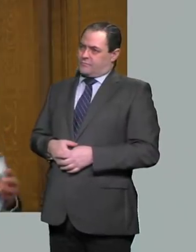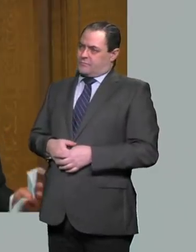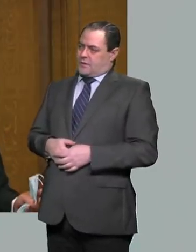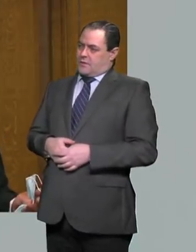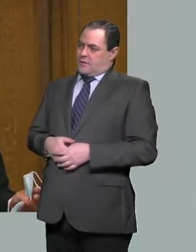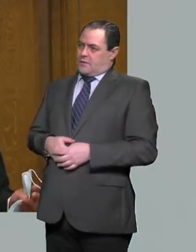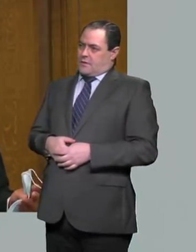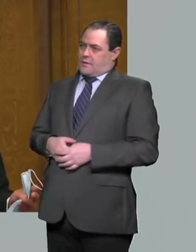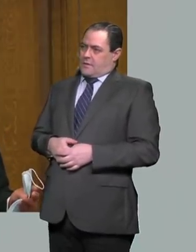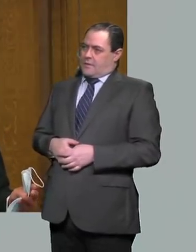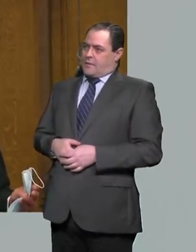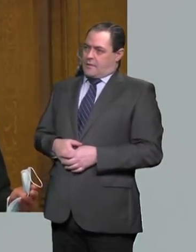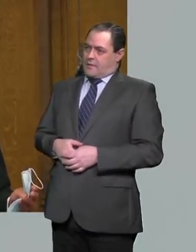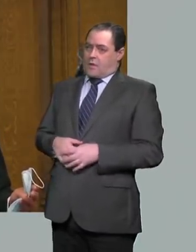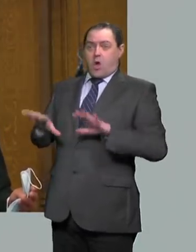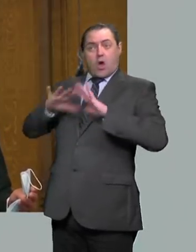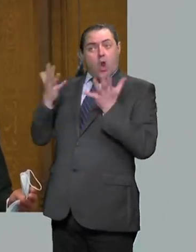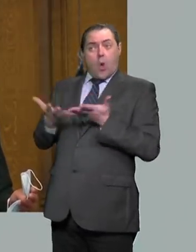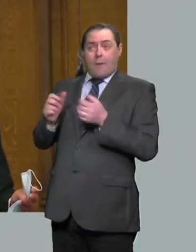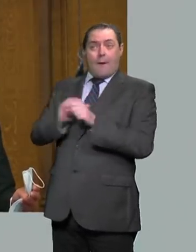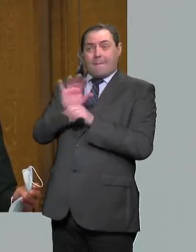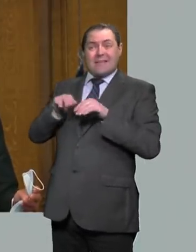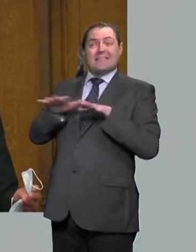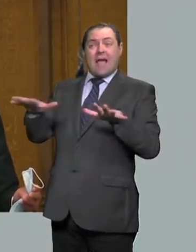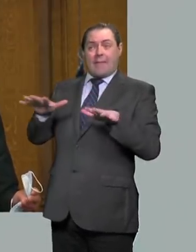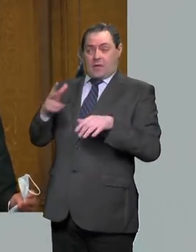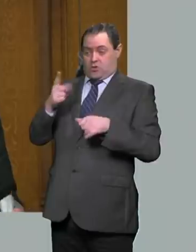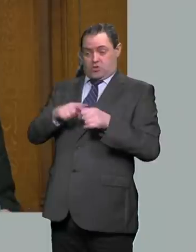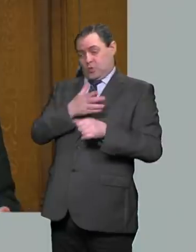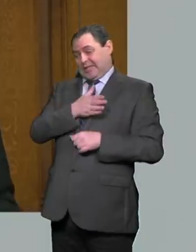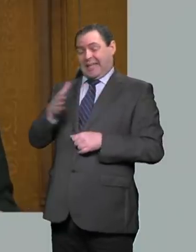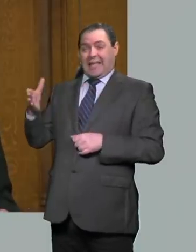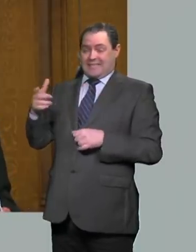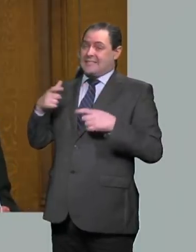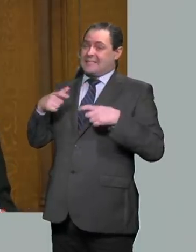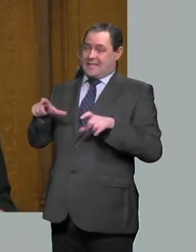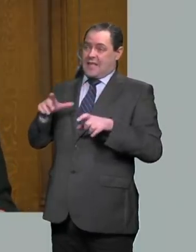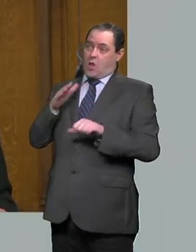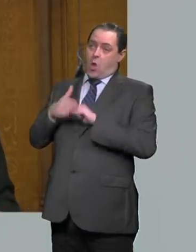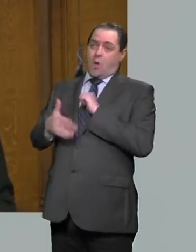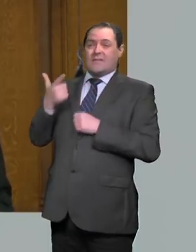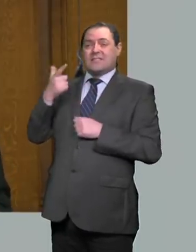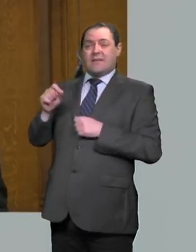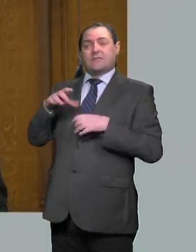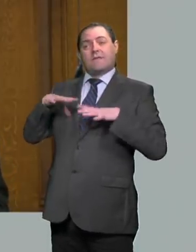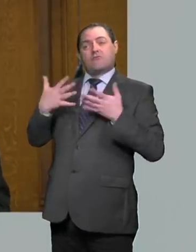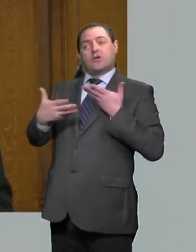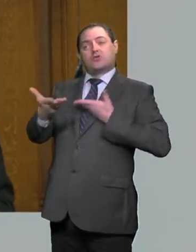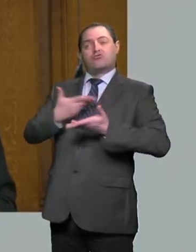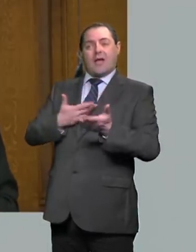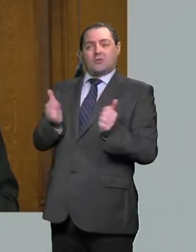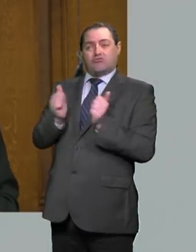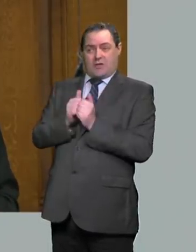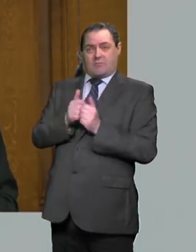And despite there being a global pandemic in the 2 years since, over 70 free trade agreements have been